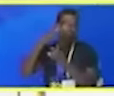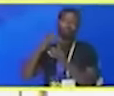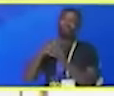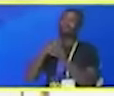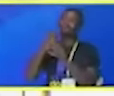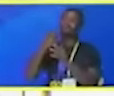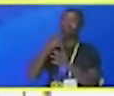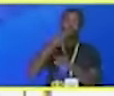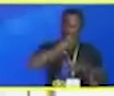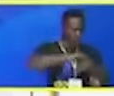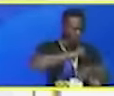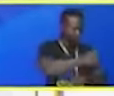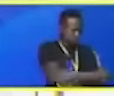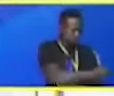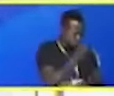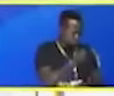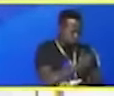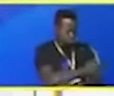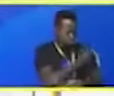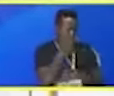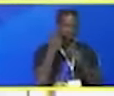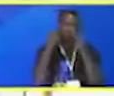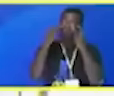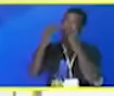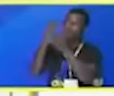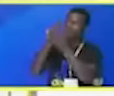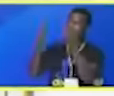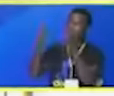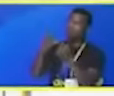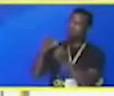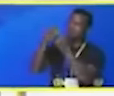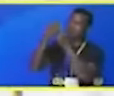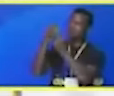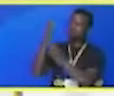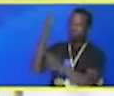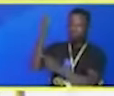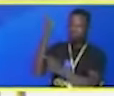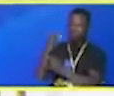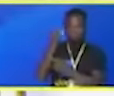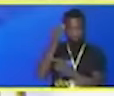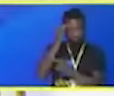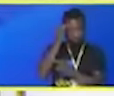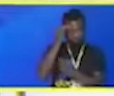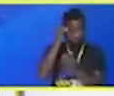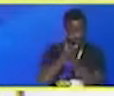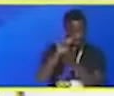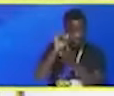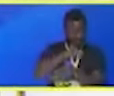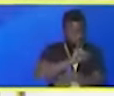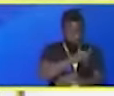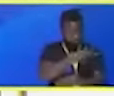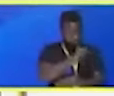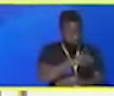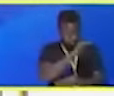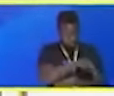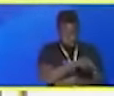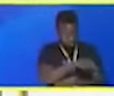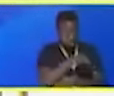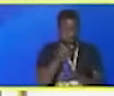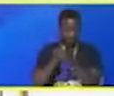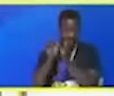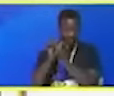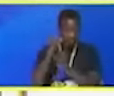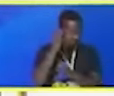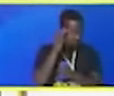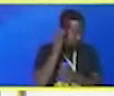usher me to come and see something more superior. I hope you know that this same John was mentored by Jesus